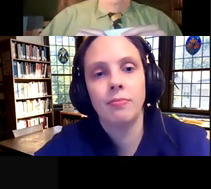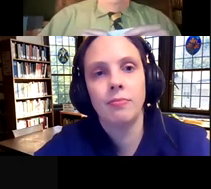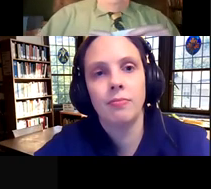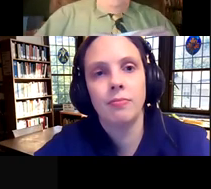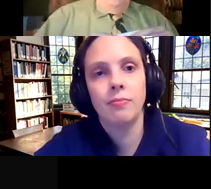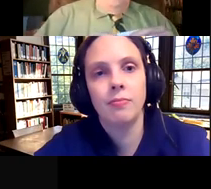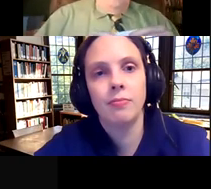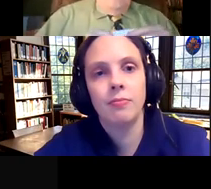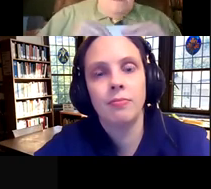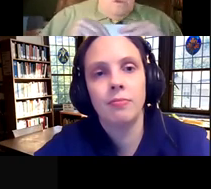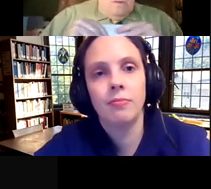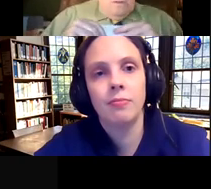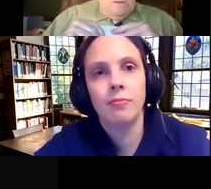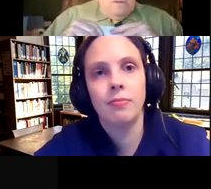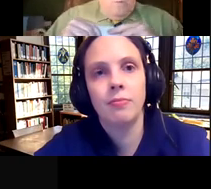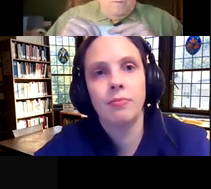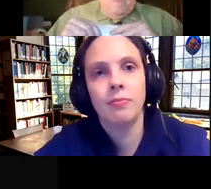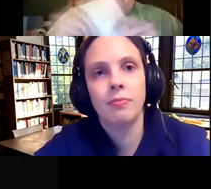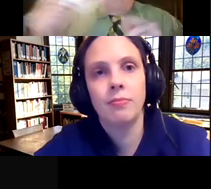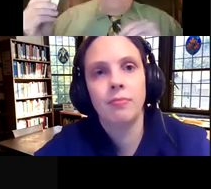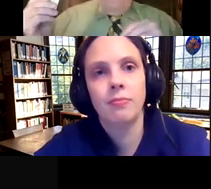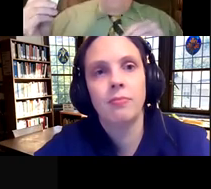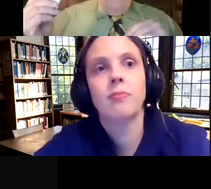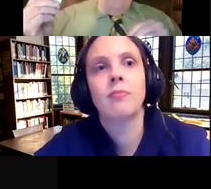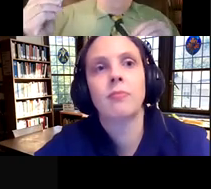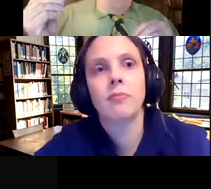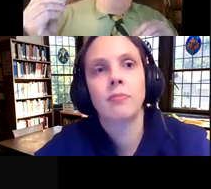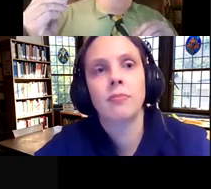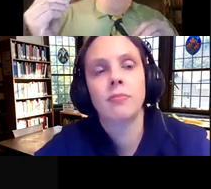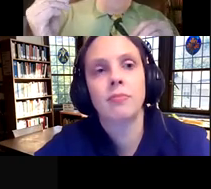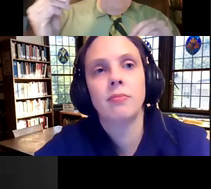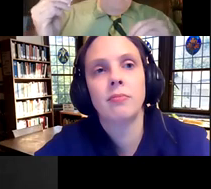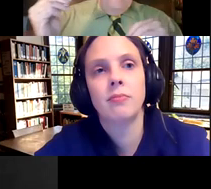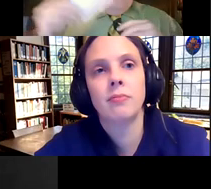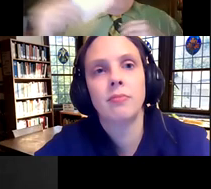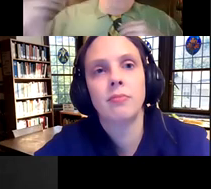Morgan and the Sankofa group.